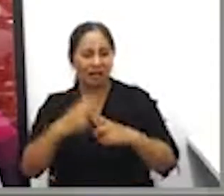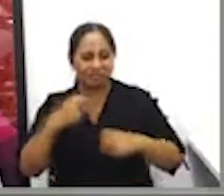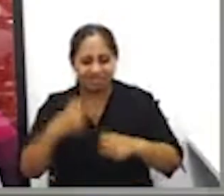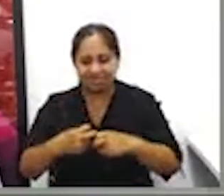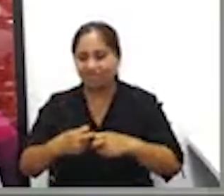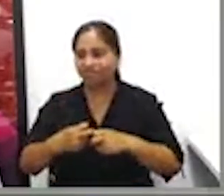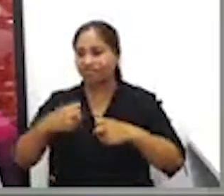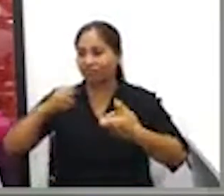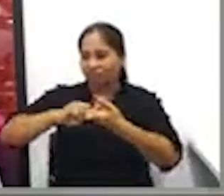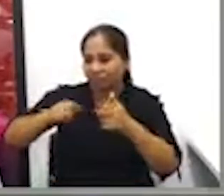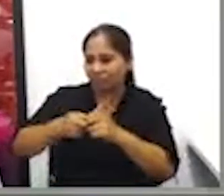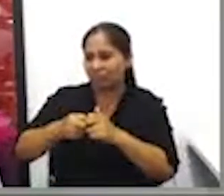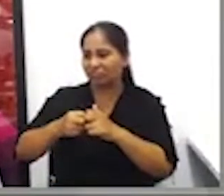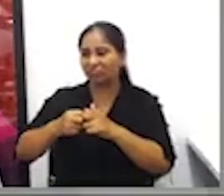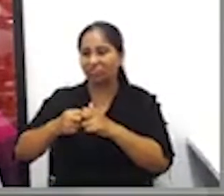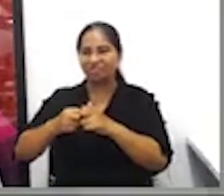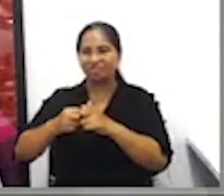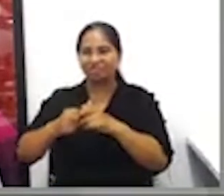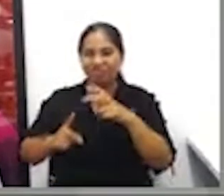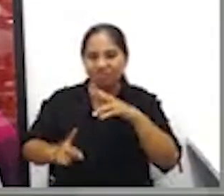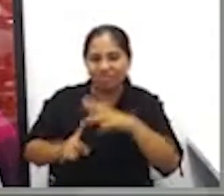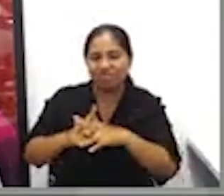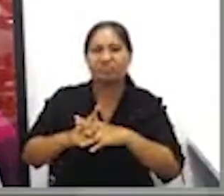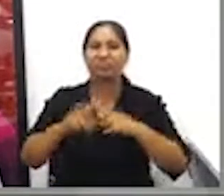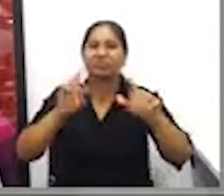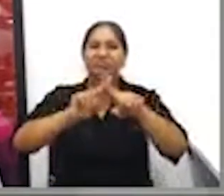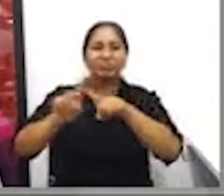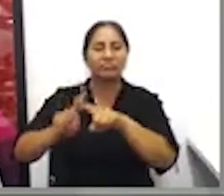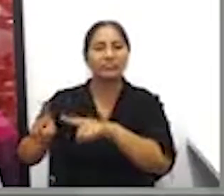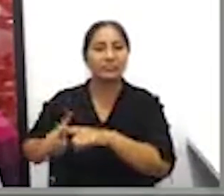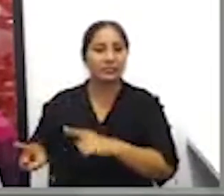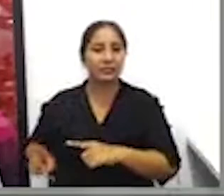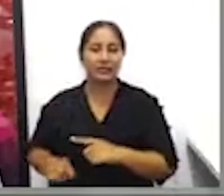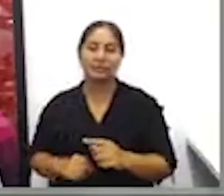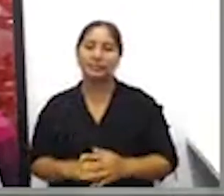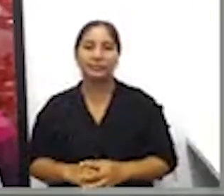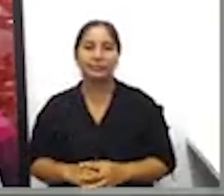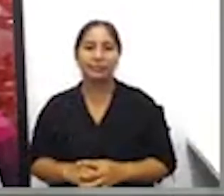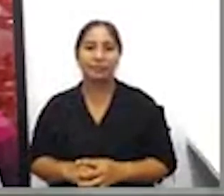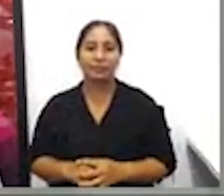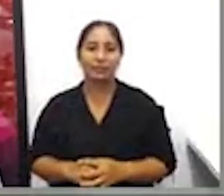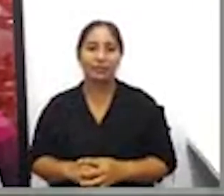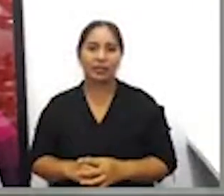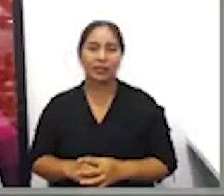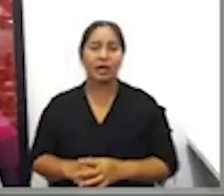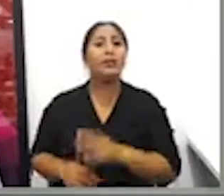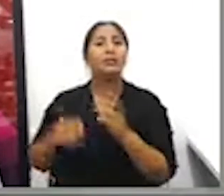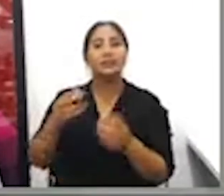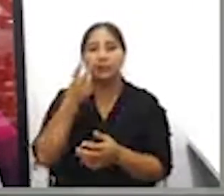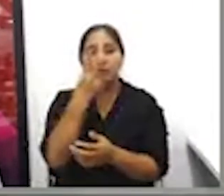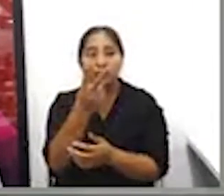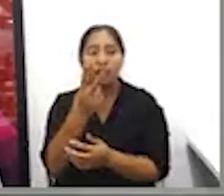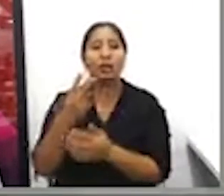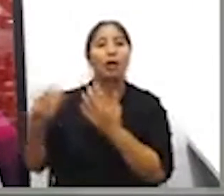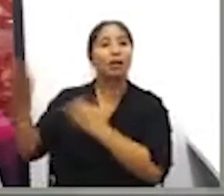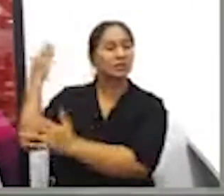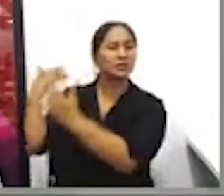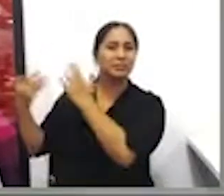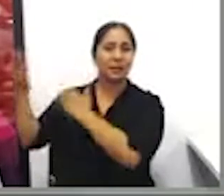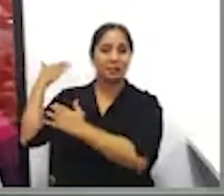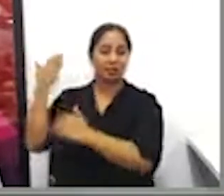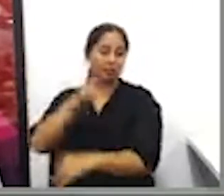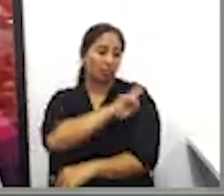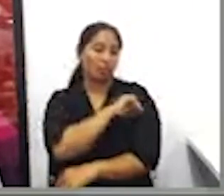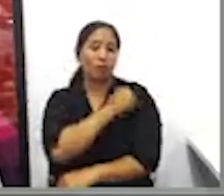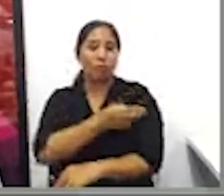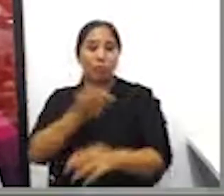all have lived through. So just be your best self, whatever that turns out to